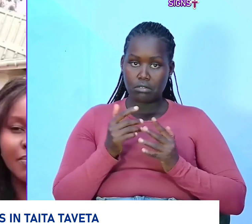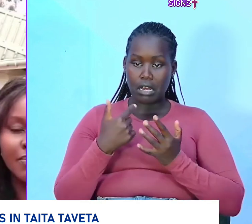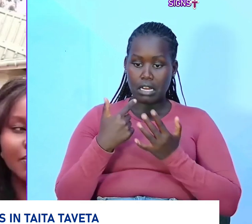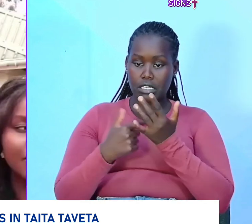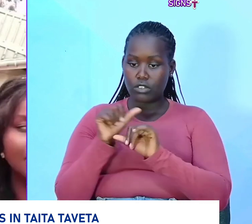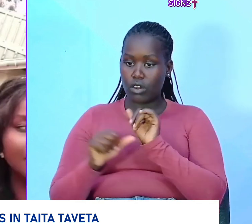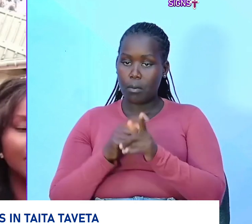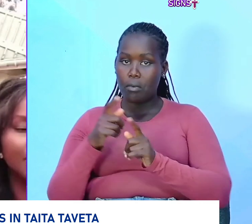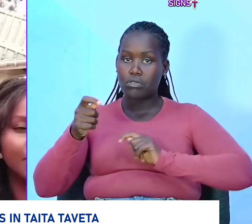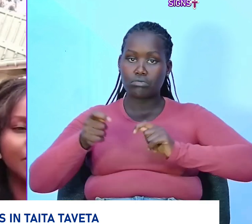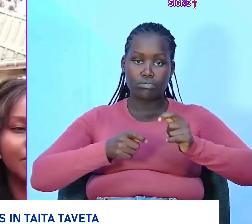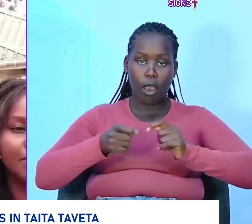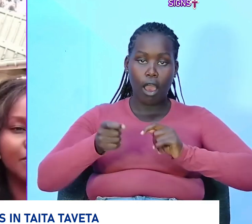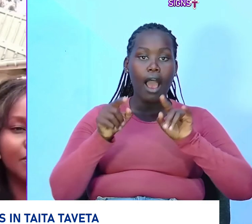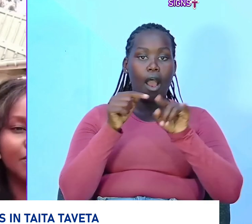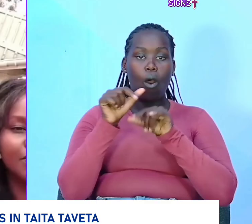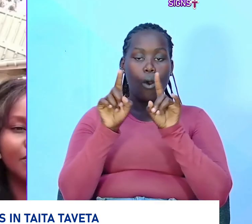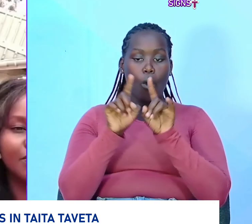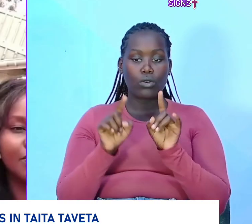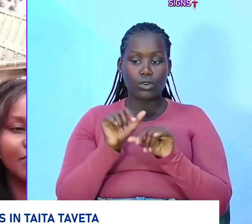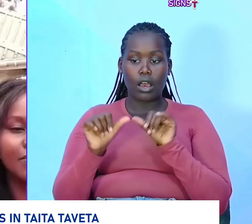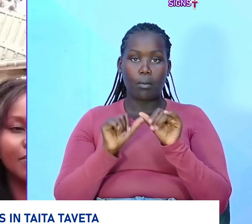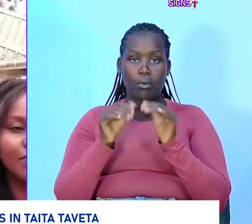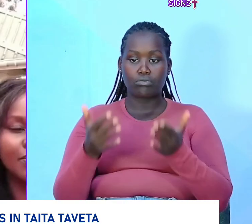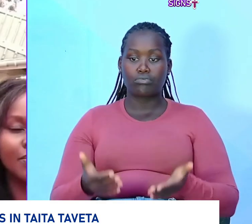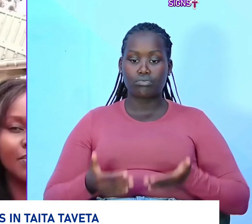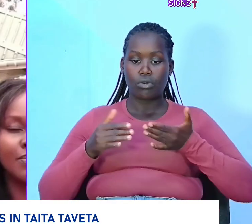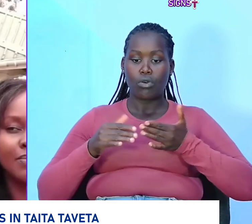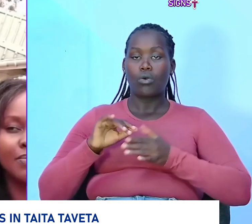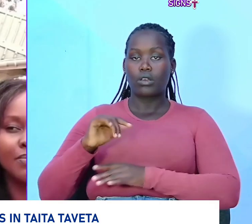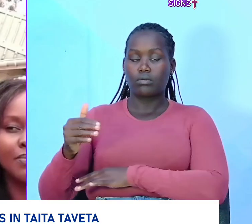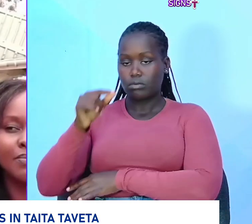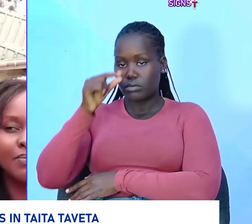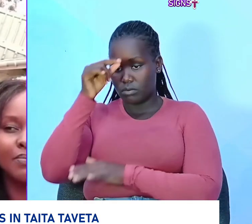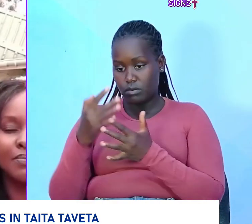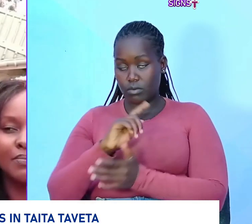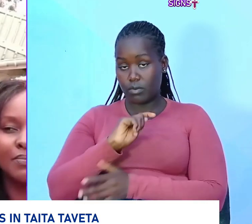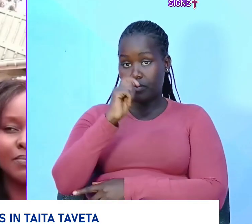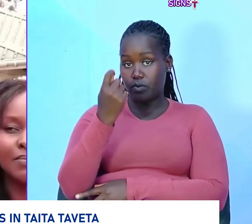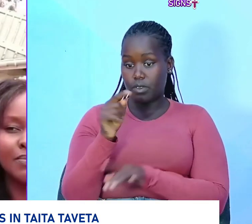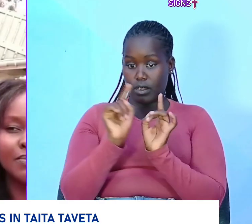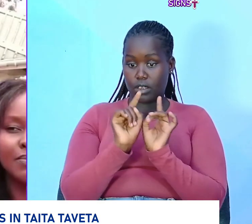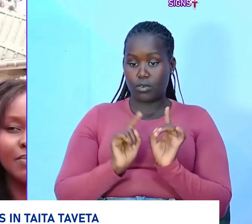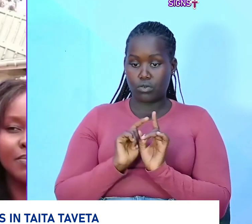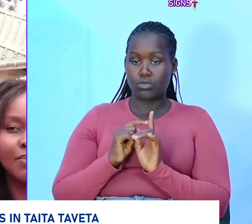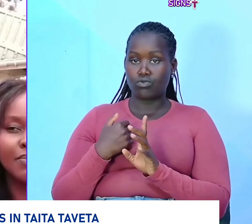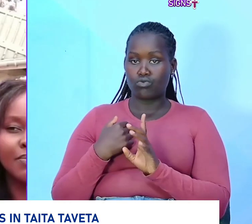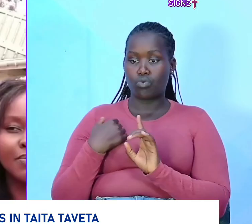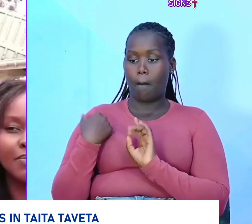utawala ikiwemo kuweza kuboresha ugatuzi katika nchi ya Kenya, kuweza kupambana na kupigana na